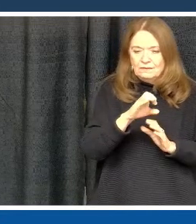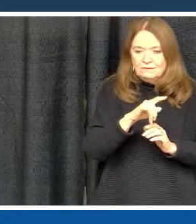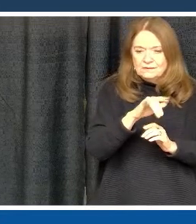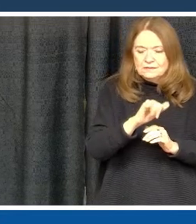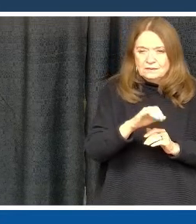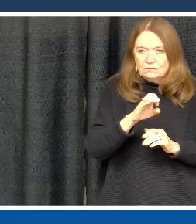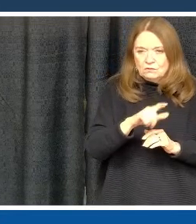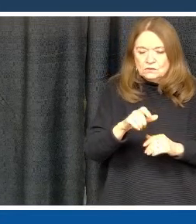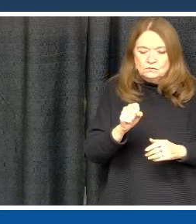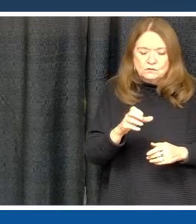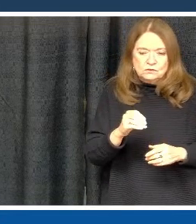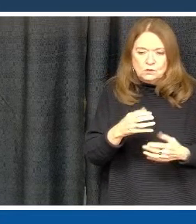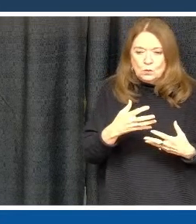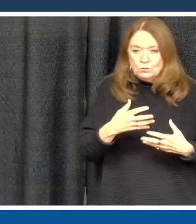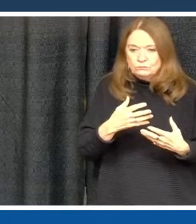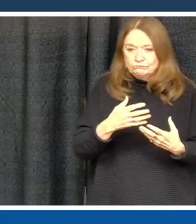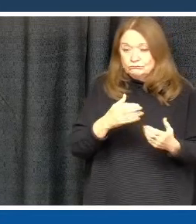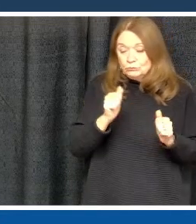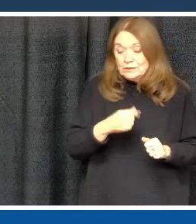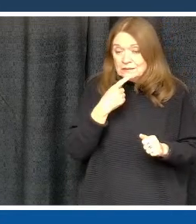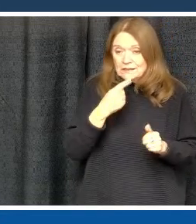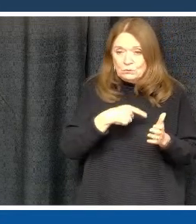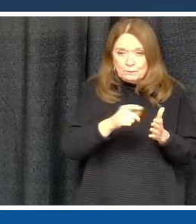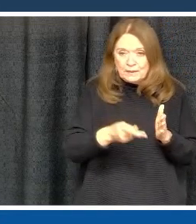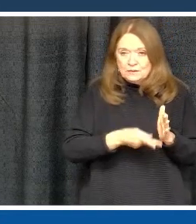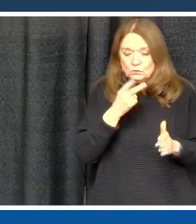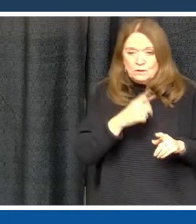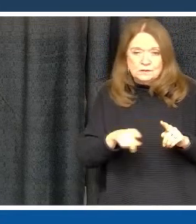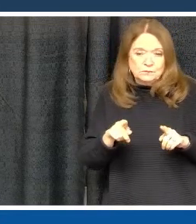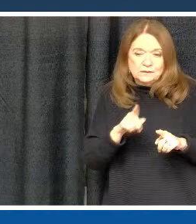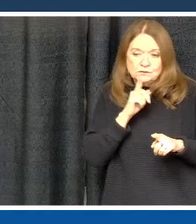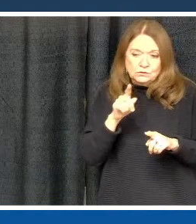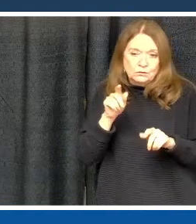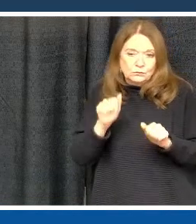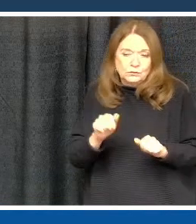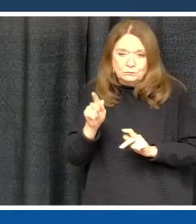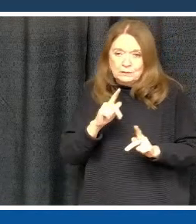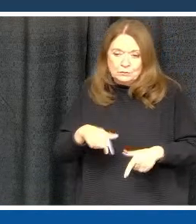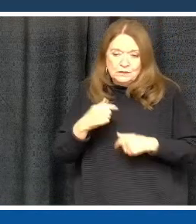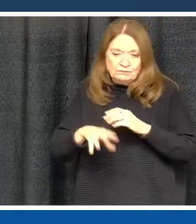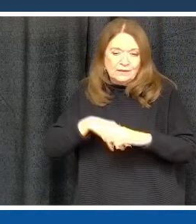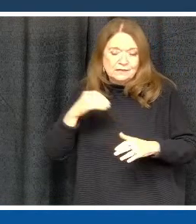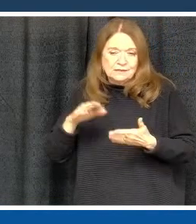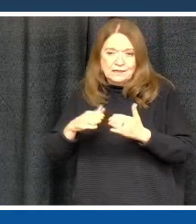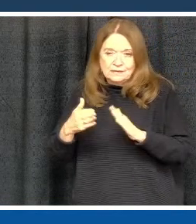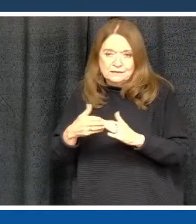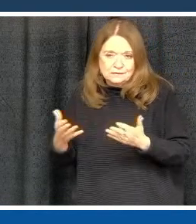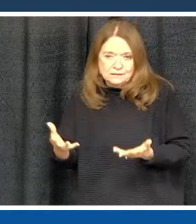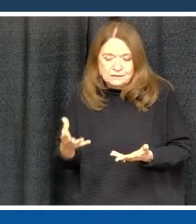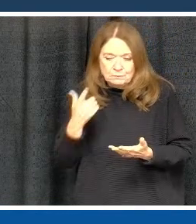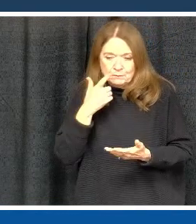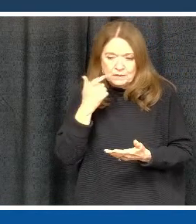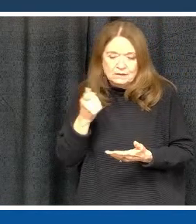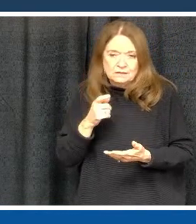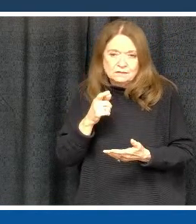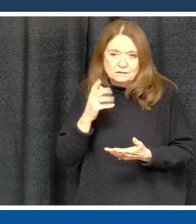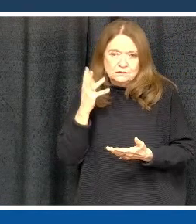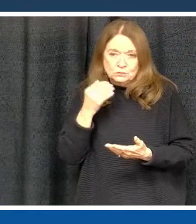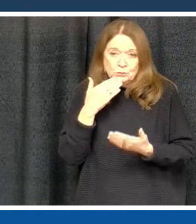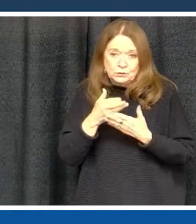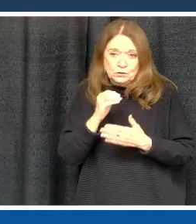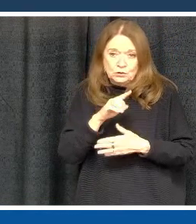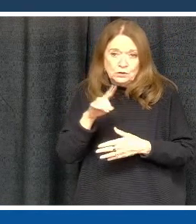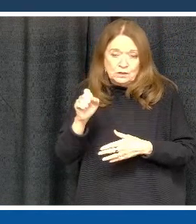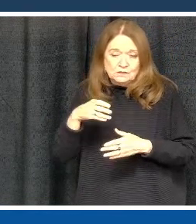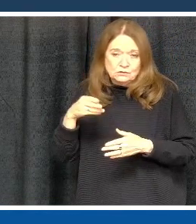Clarksville. So essentially we can say we're paying twice, but so could residents that live outside of the city of Clarksville, because it's pretty good odds they're spending